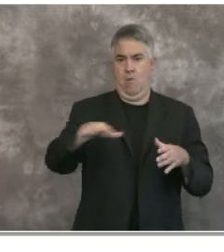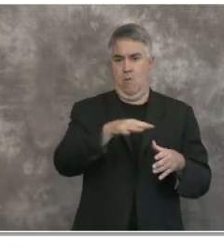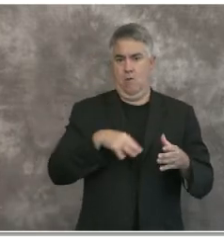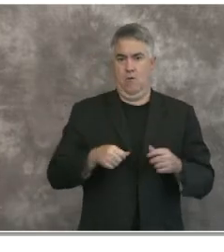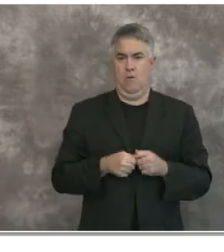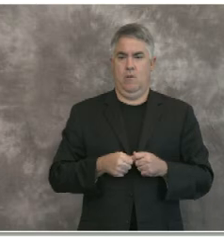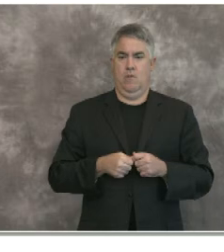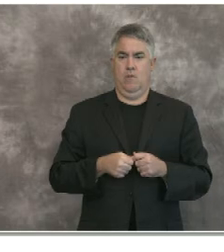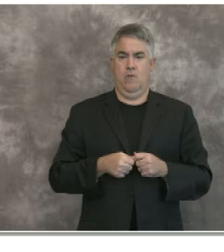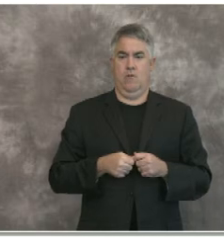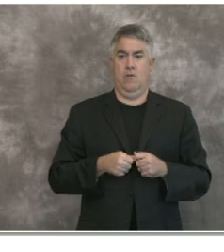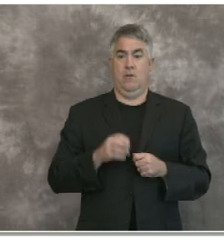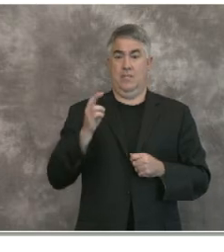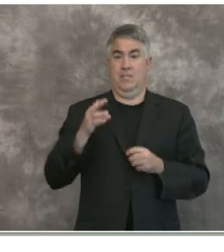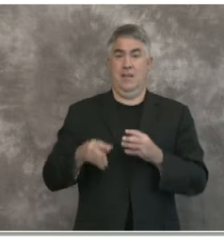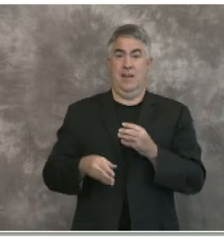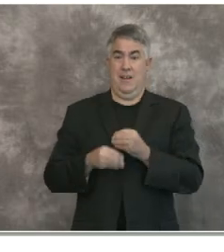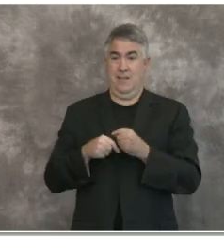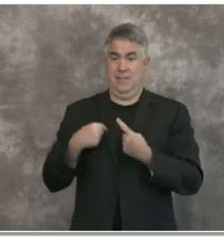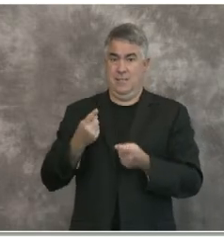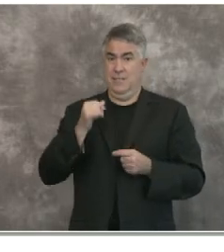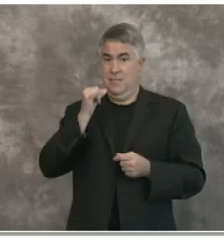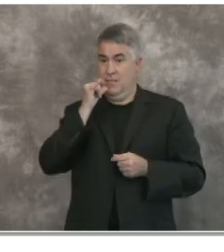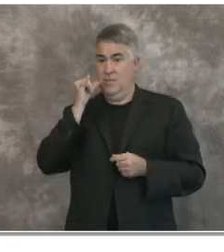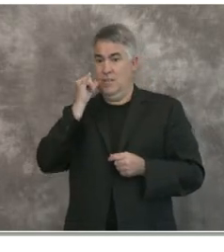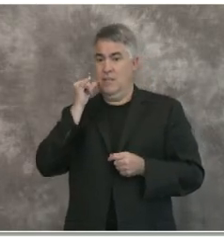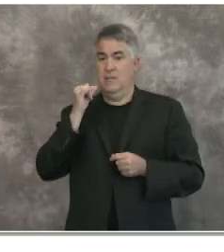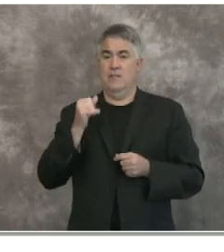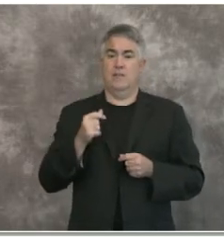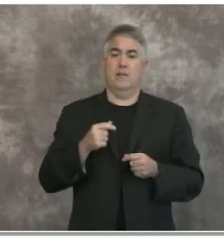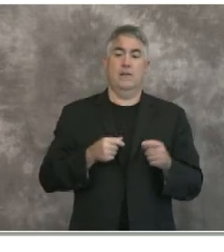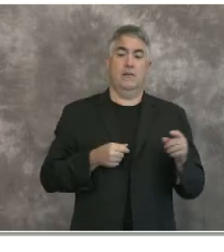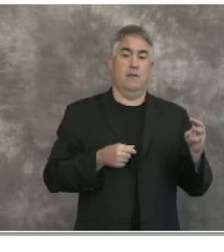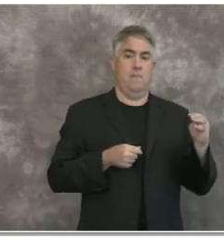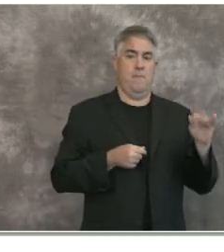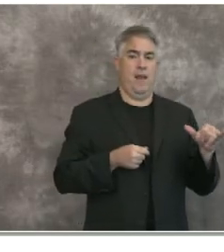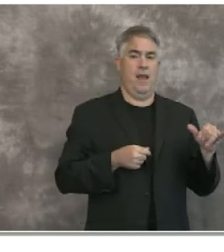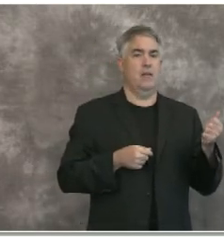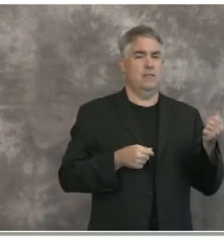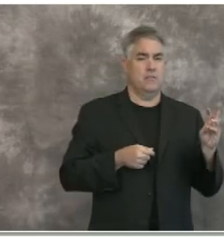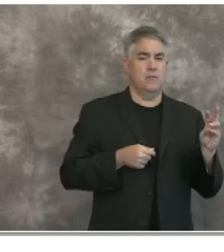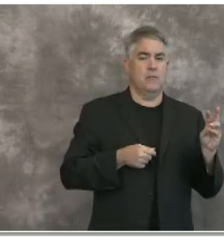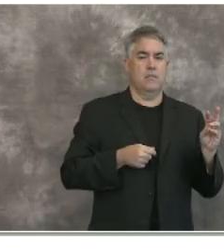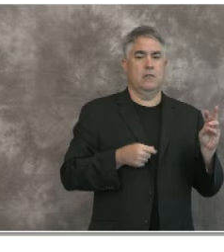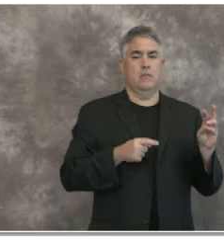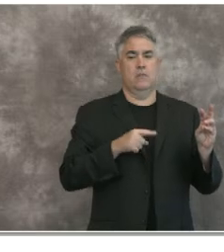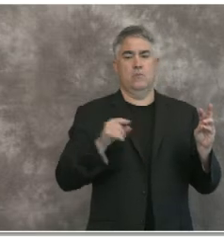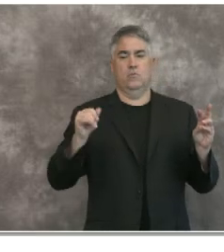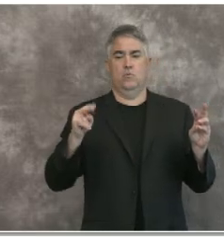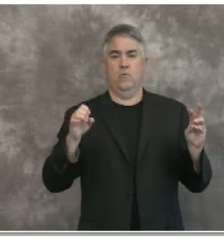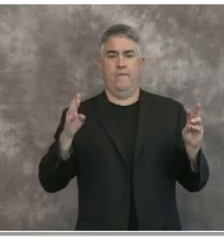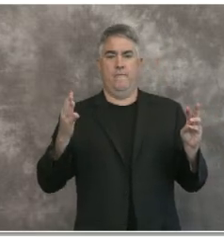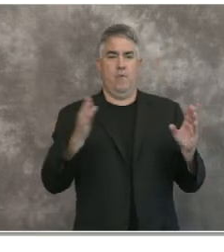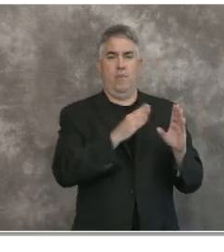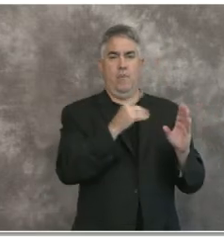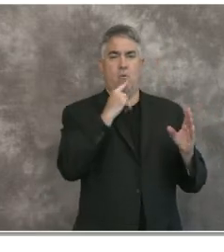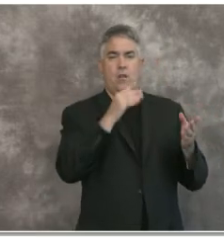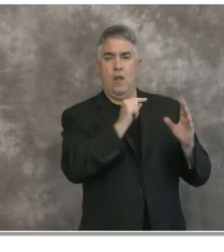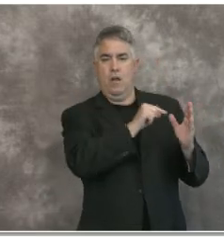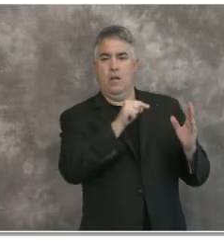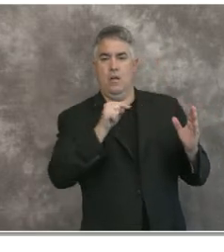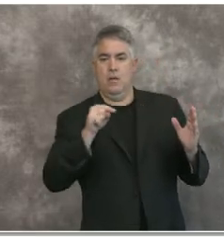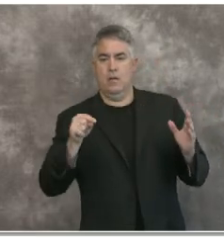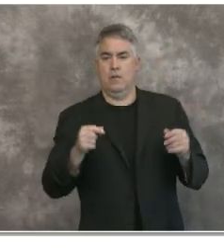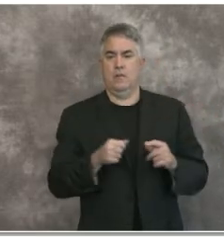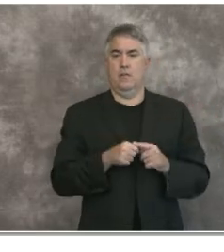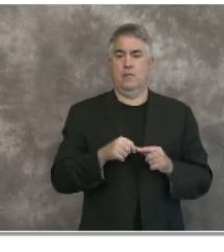these deaths occurred between May 16th and June 4th. The age range is from 46 to 94 years of age.